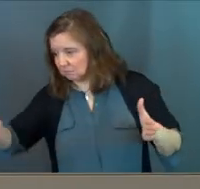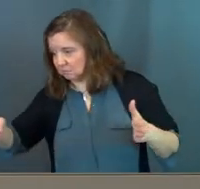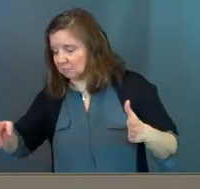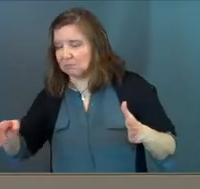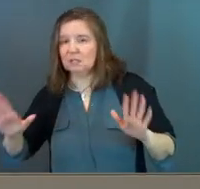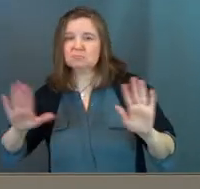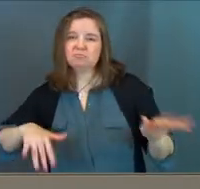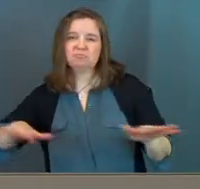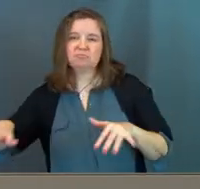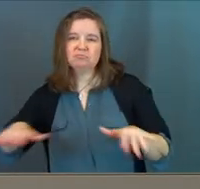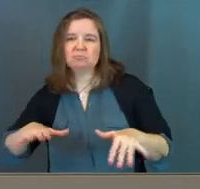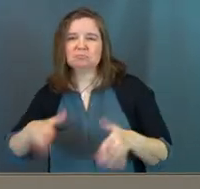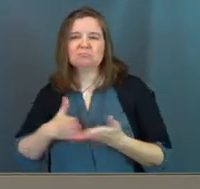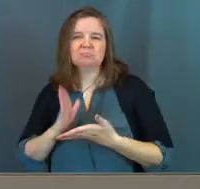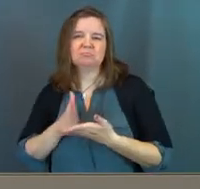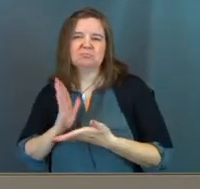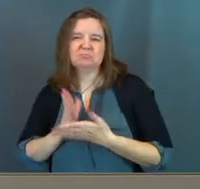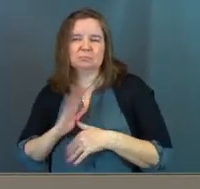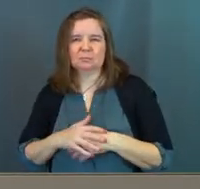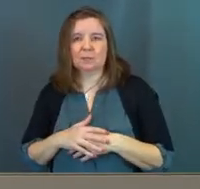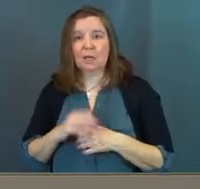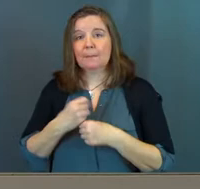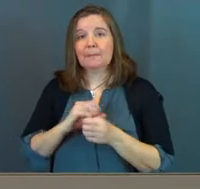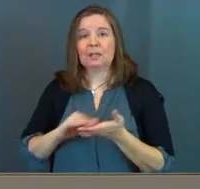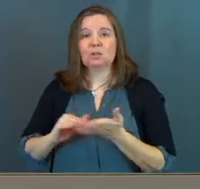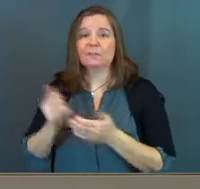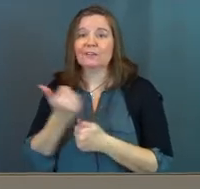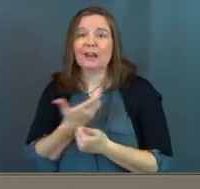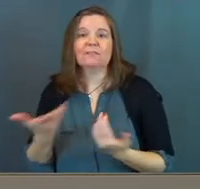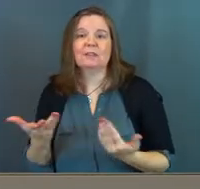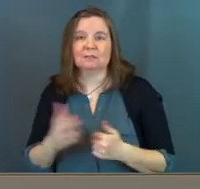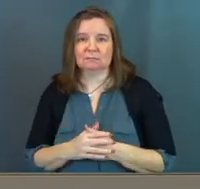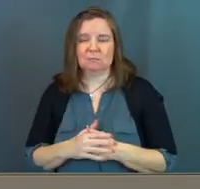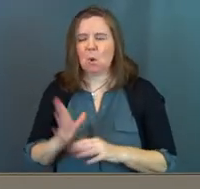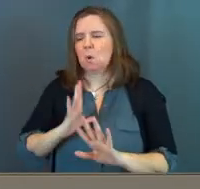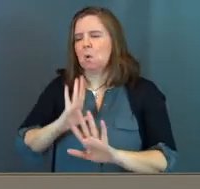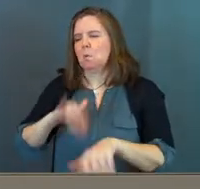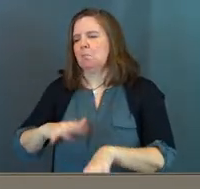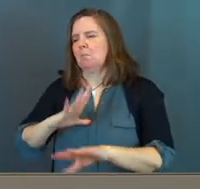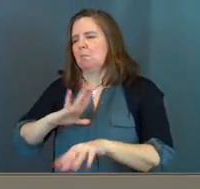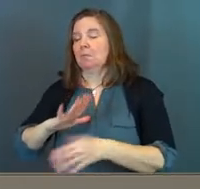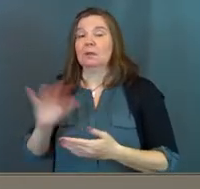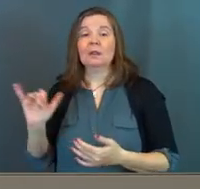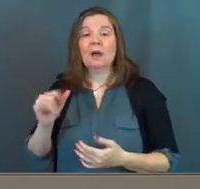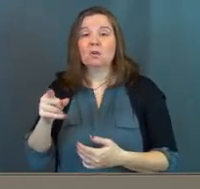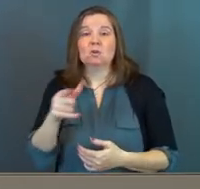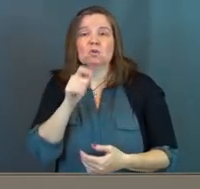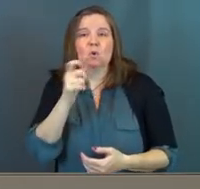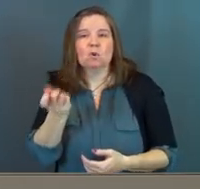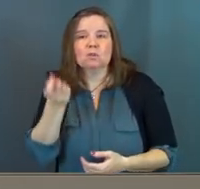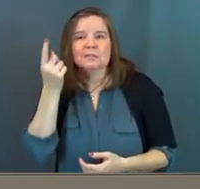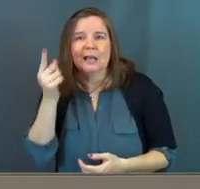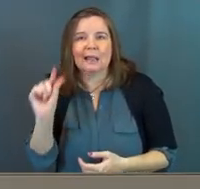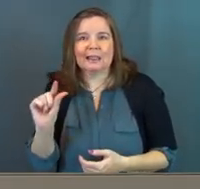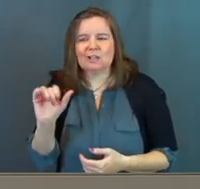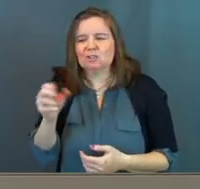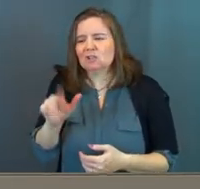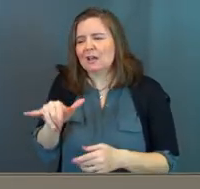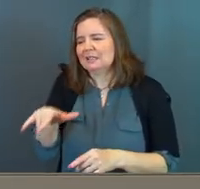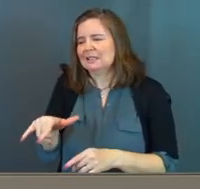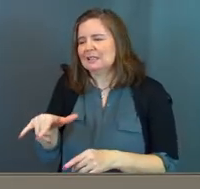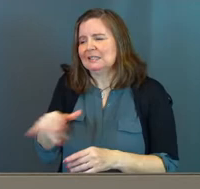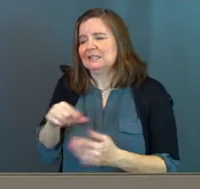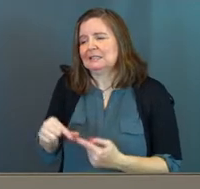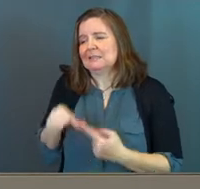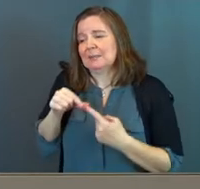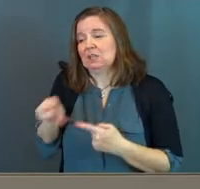permissive, and that is you make an excuse for everybody and everything that they do. Right? Like, you just don't understand little Johnny. Little